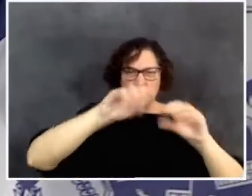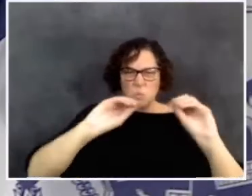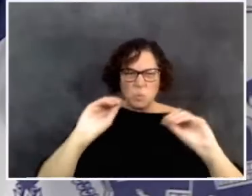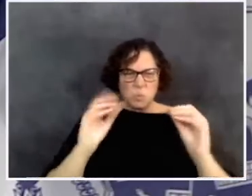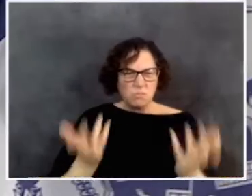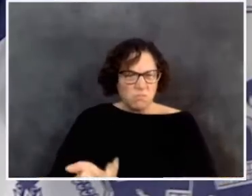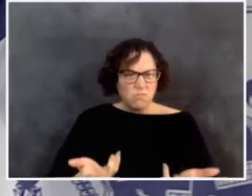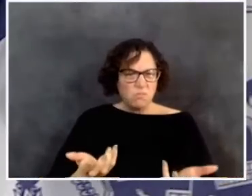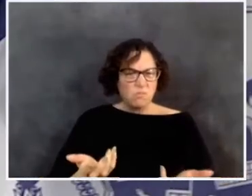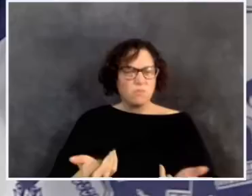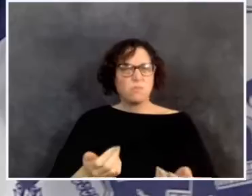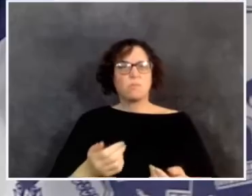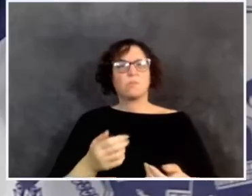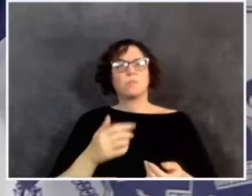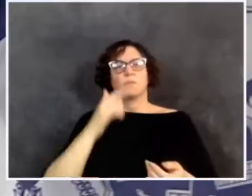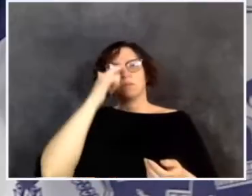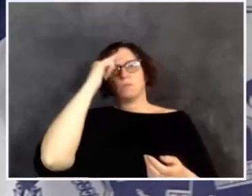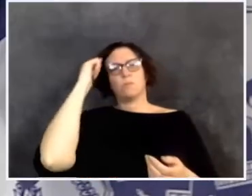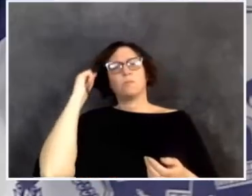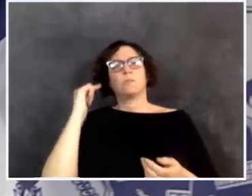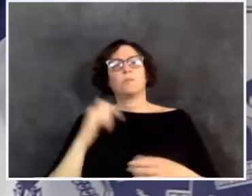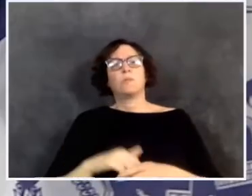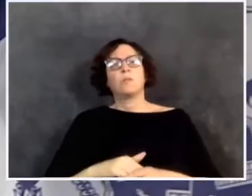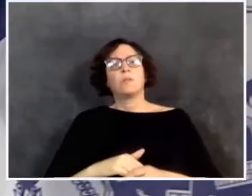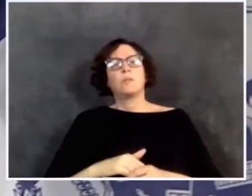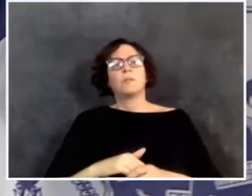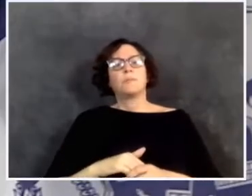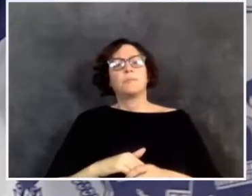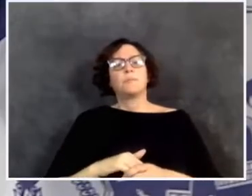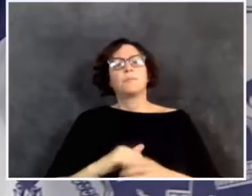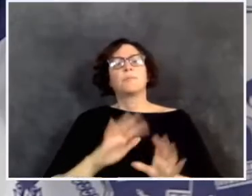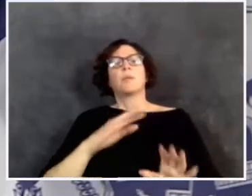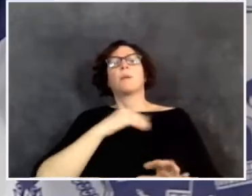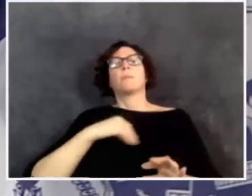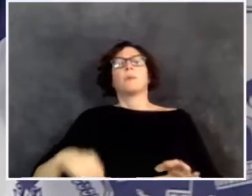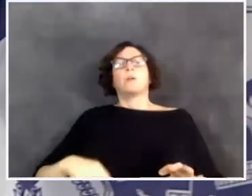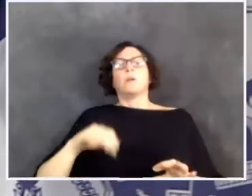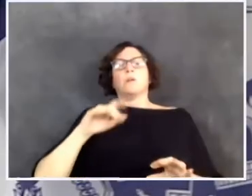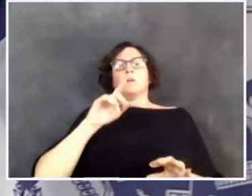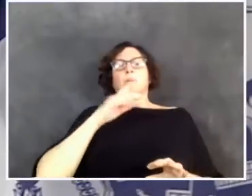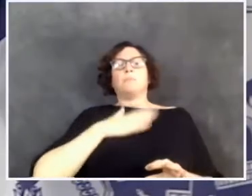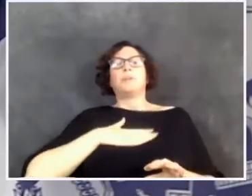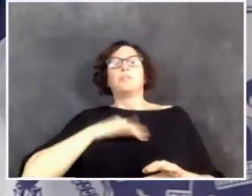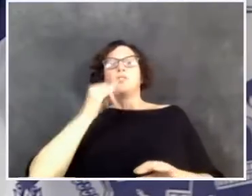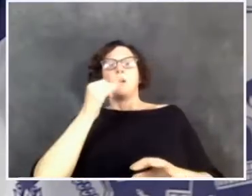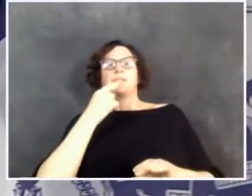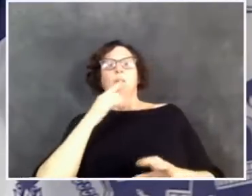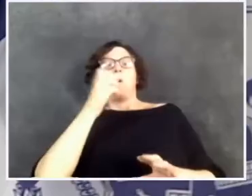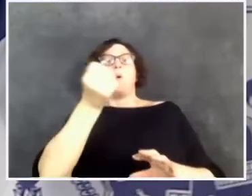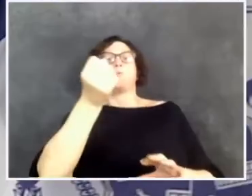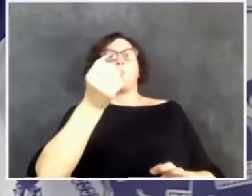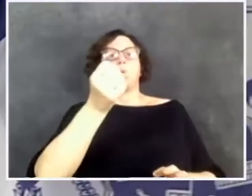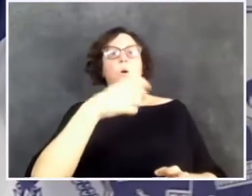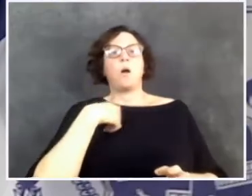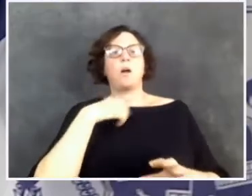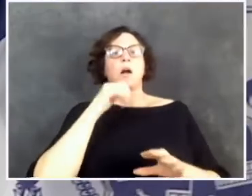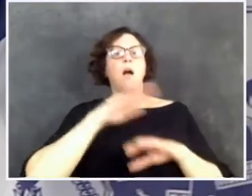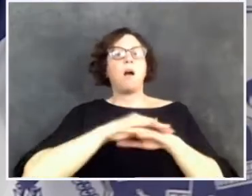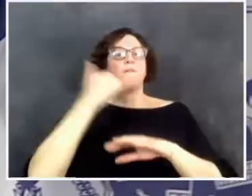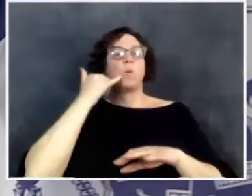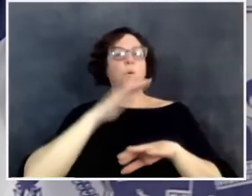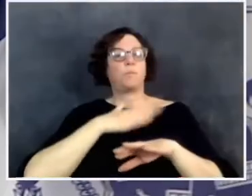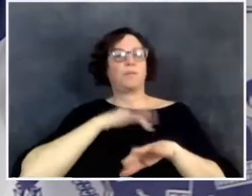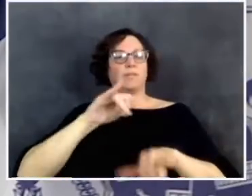311. So Jacob, stay on the line. Let's keep that line open with Jacob. Thank you, Jacob, for reporting this. First of all,